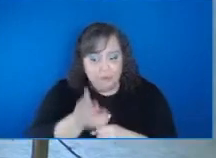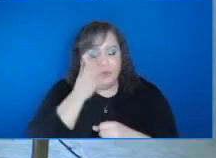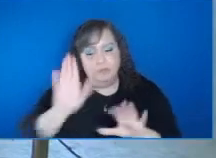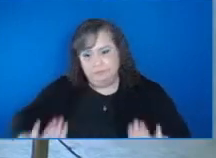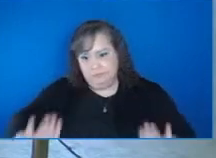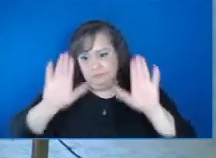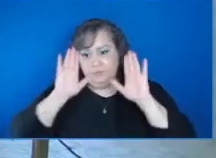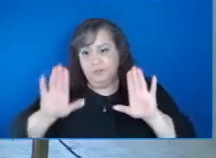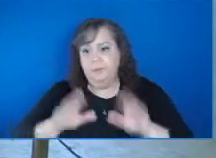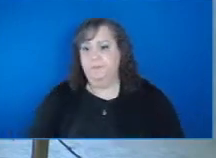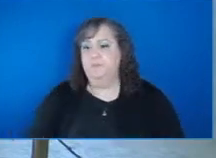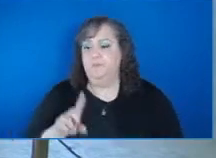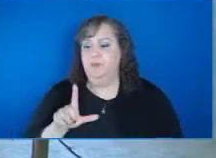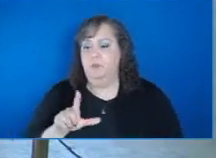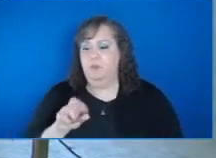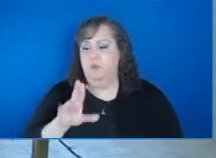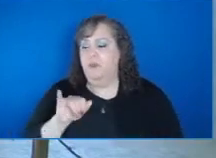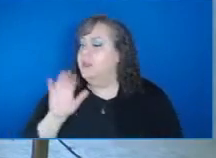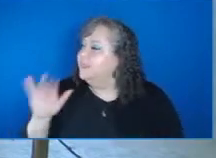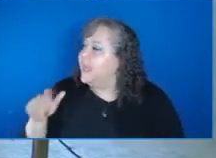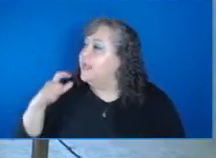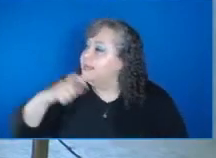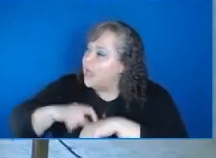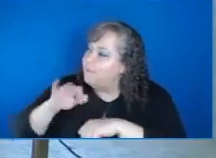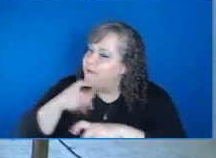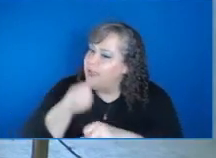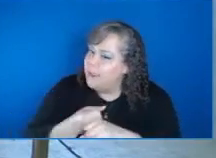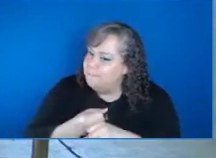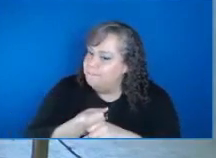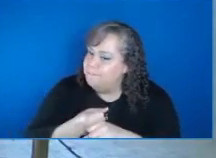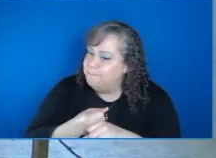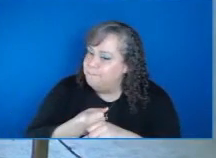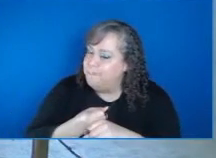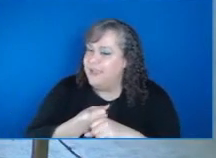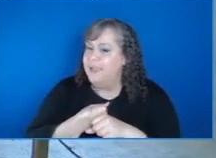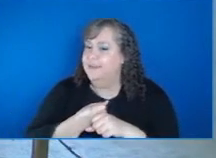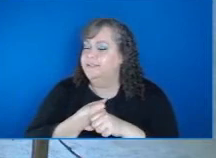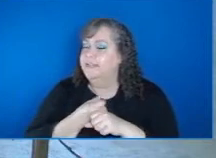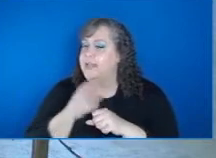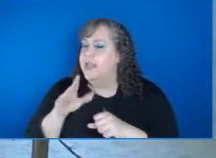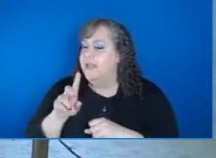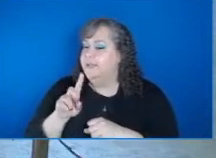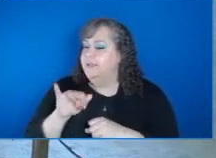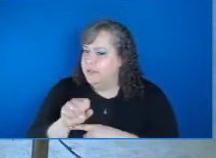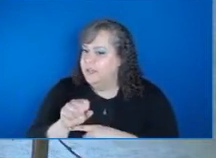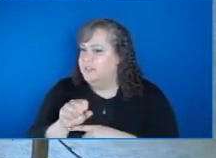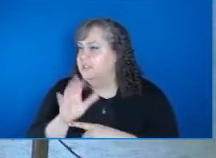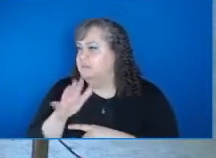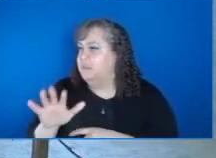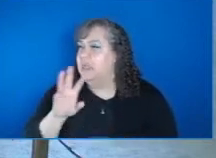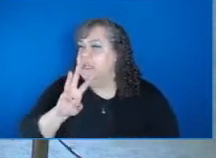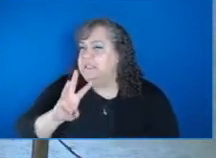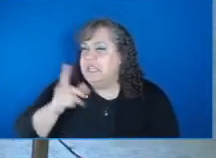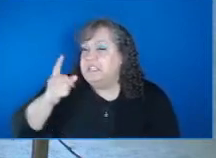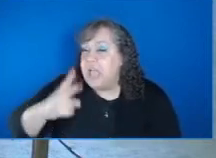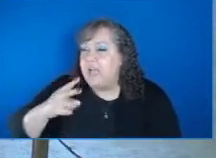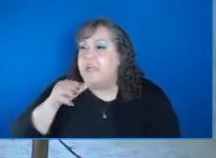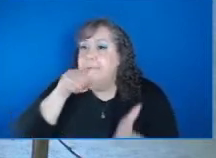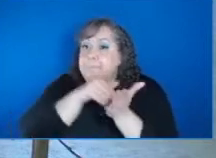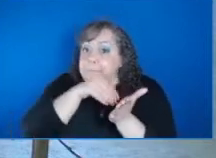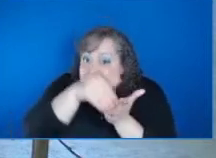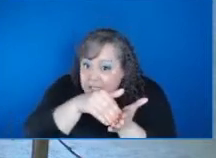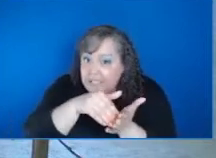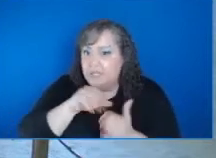time of the impact, and Lisa, that the Didymos and Dimorphos will be about 6.5 million miles away from Earth. So